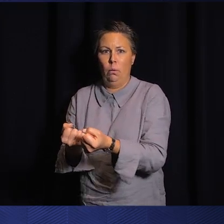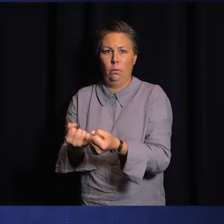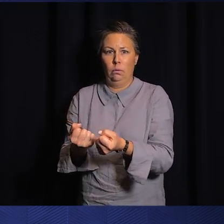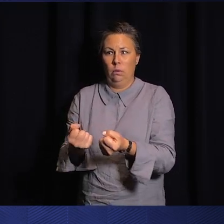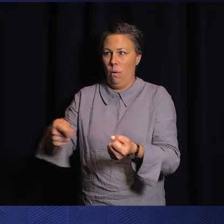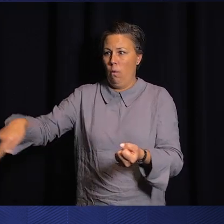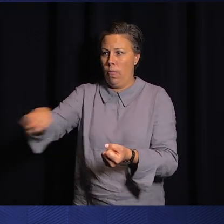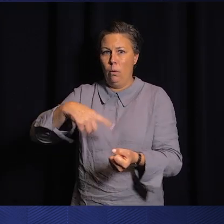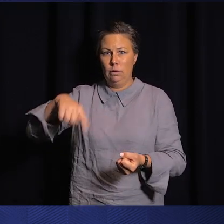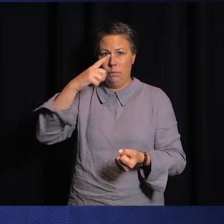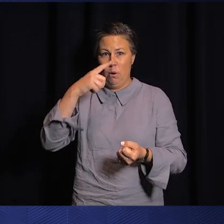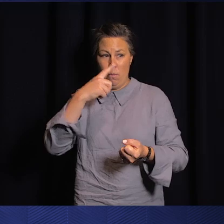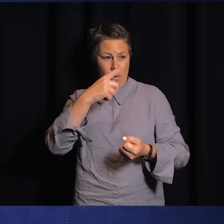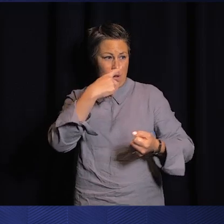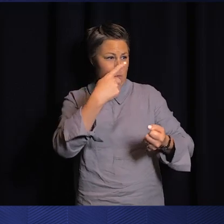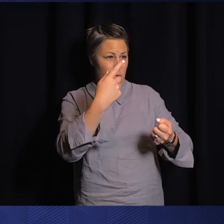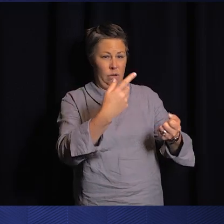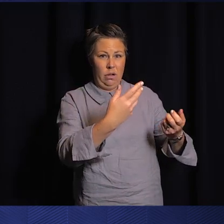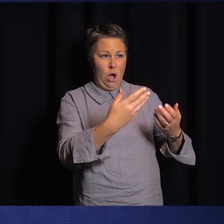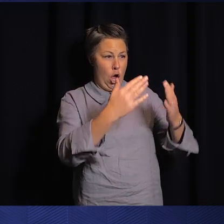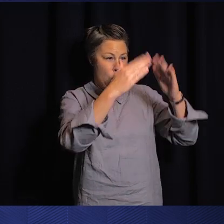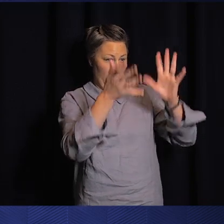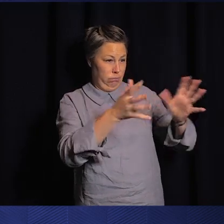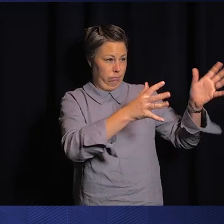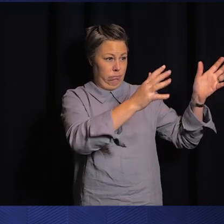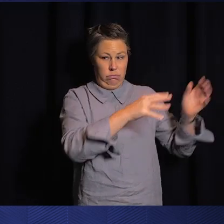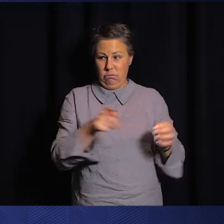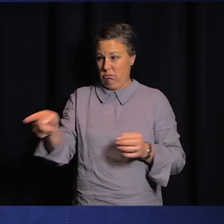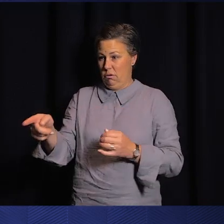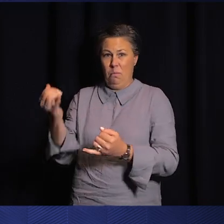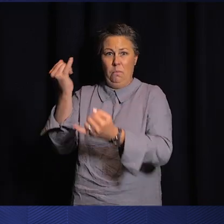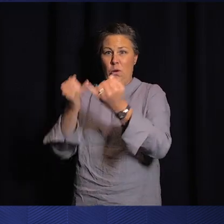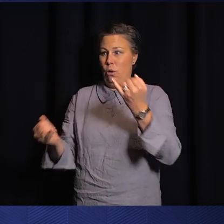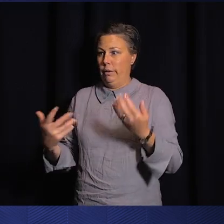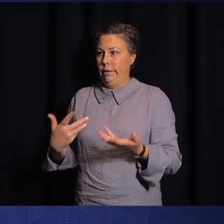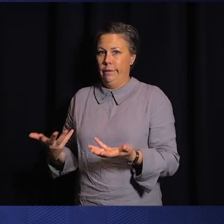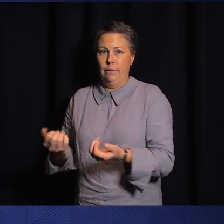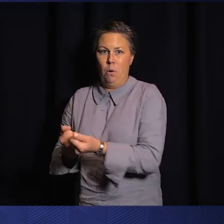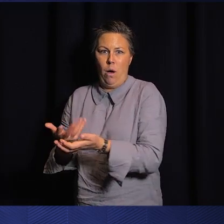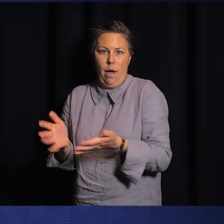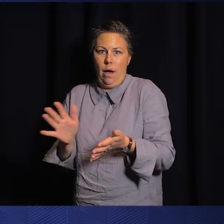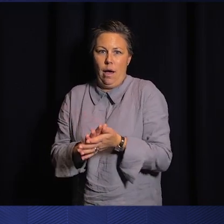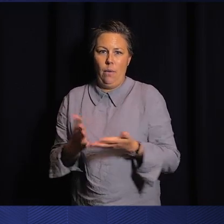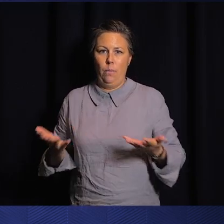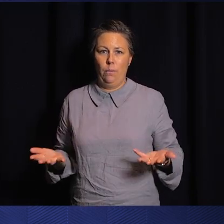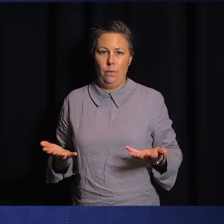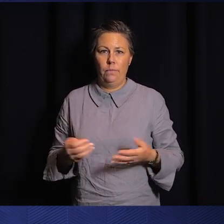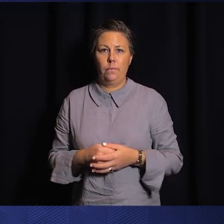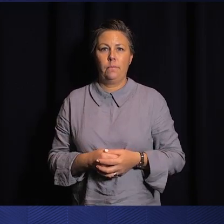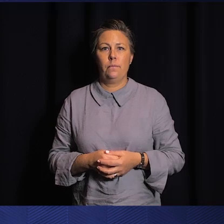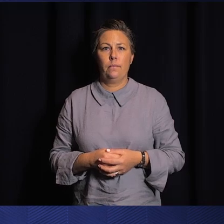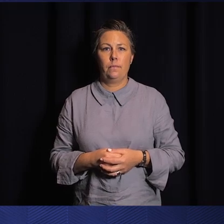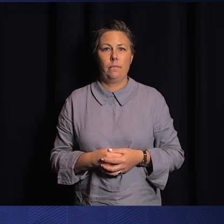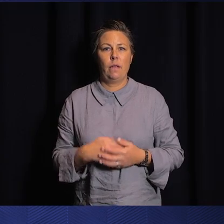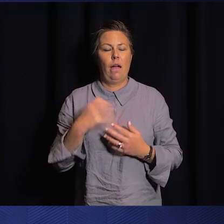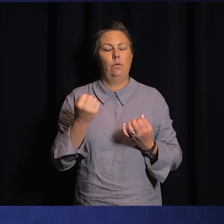of those people who have been displaced. So there was also increasing examples of displacement in